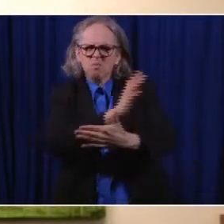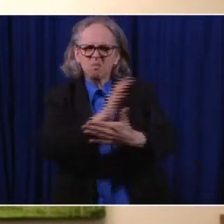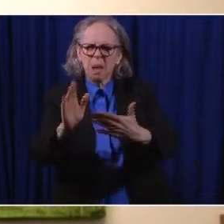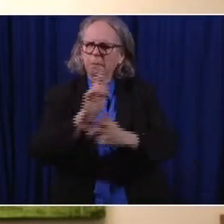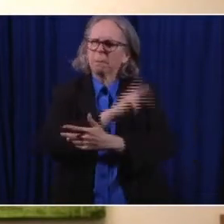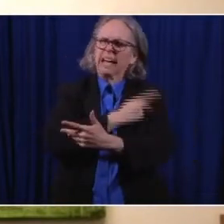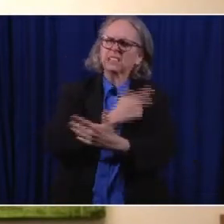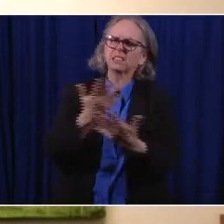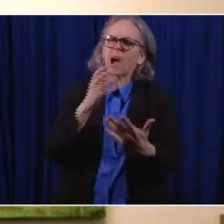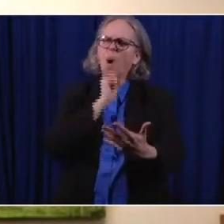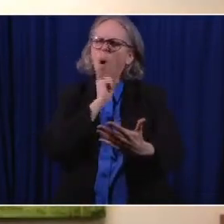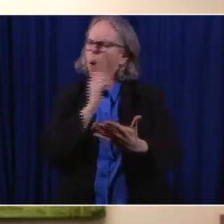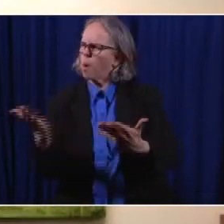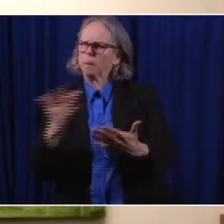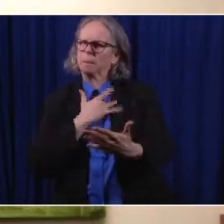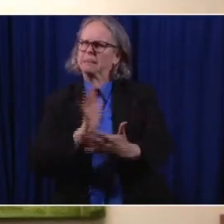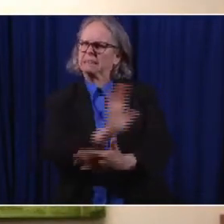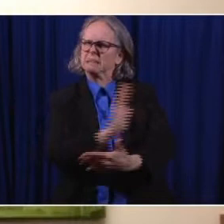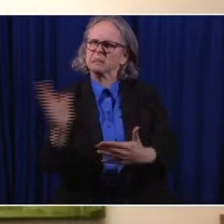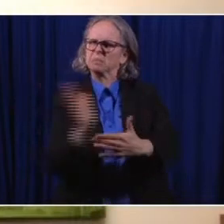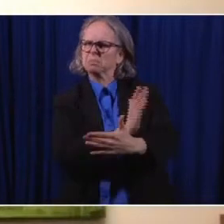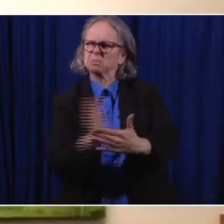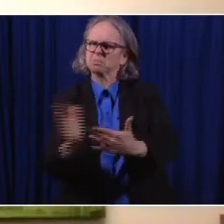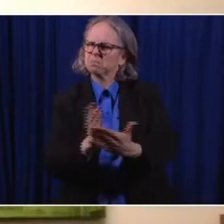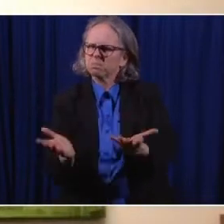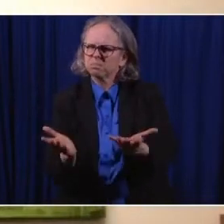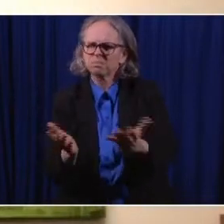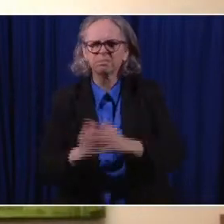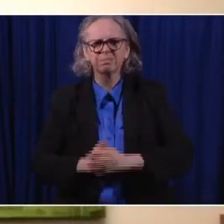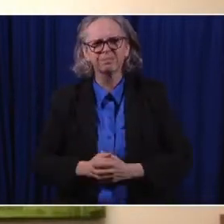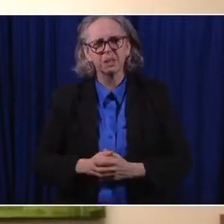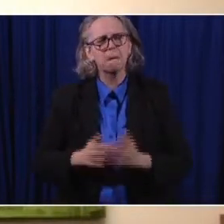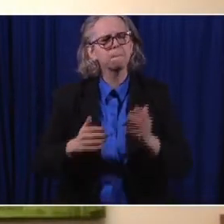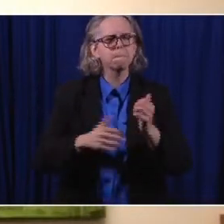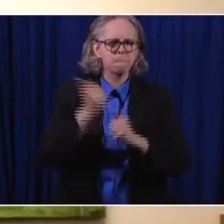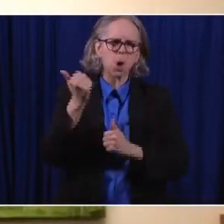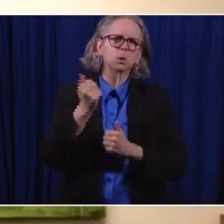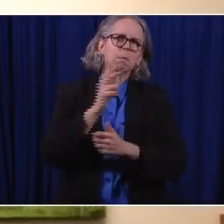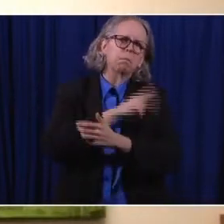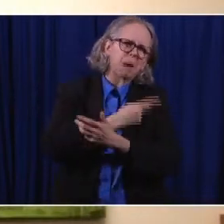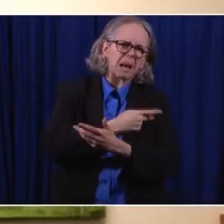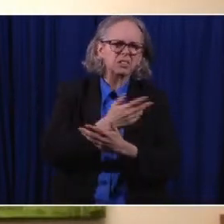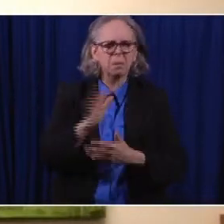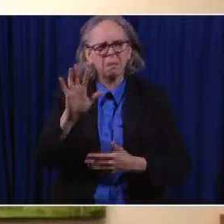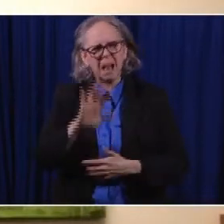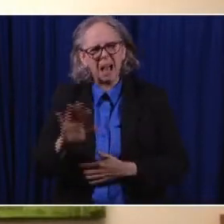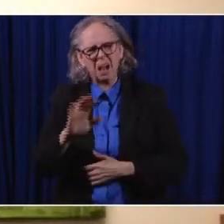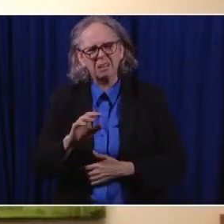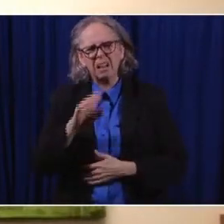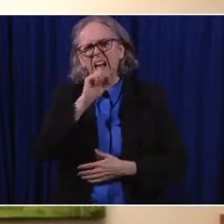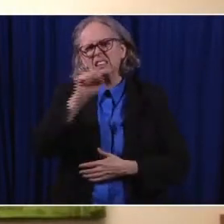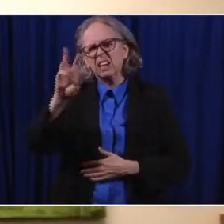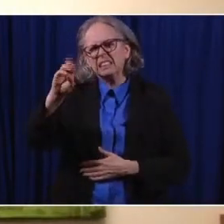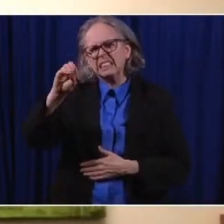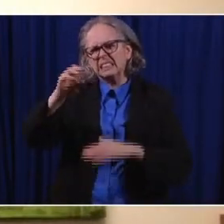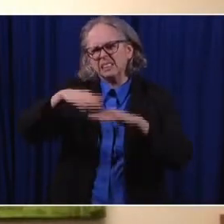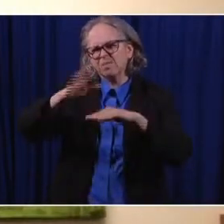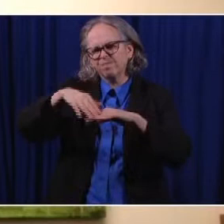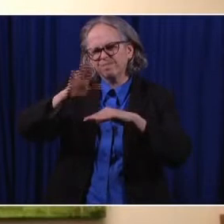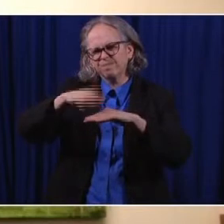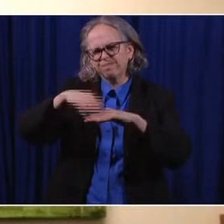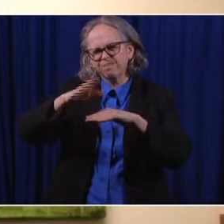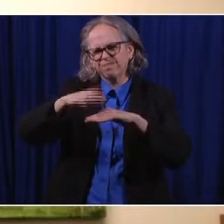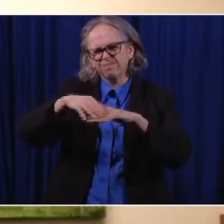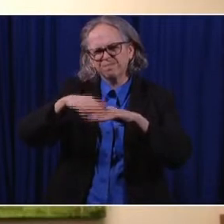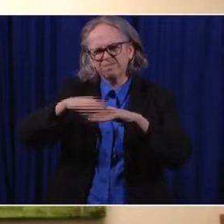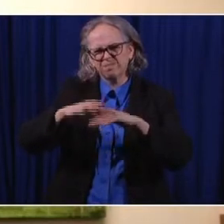of interest. Sure. So most of our patients are 60 and over. We have had some as young